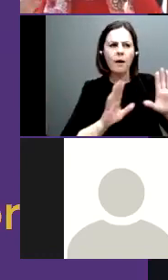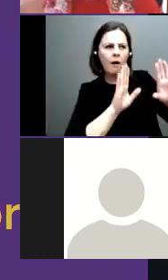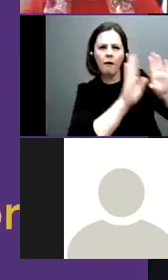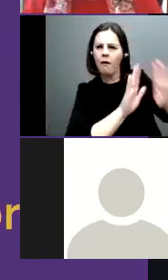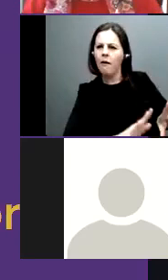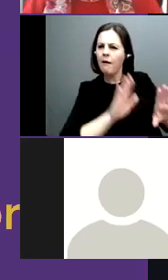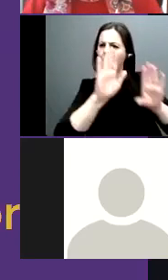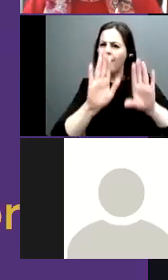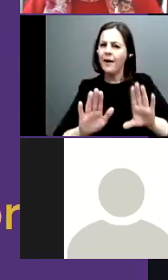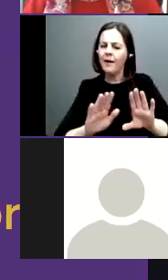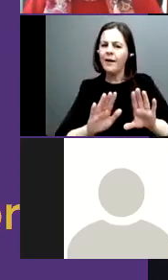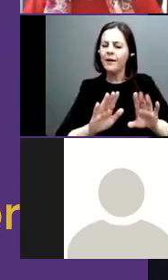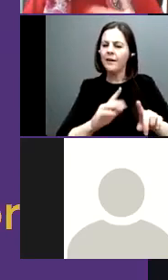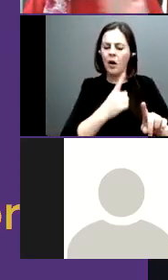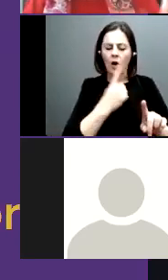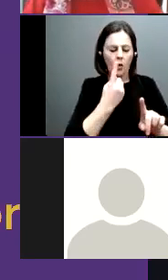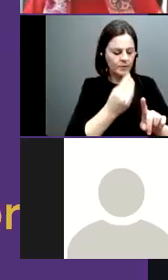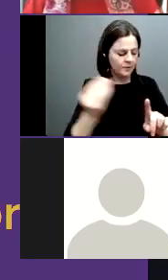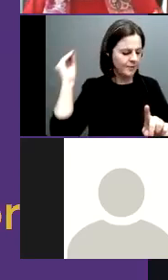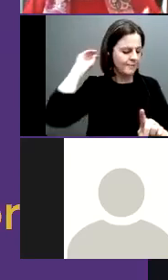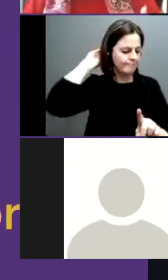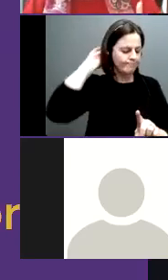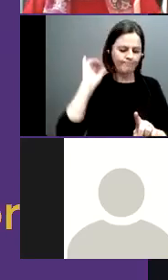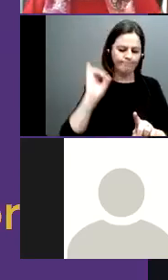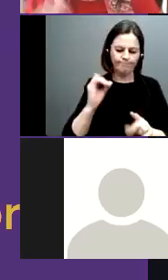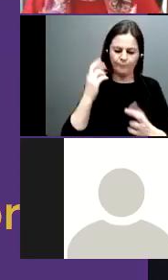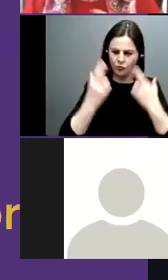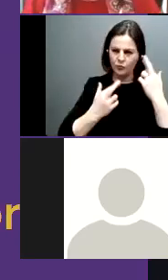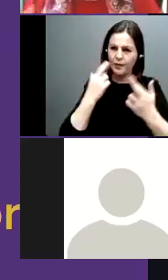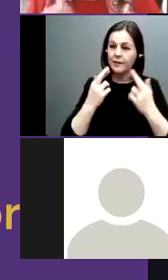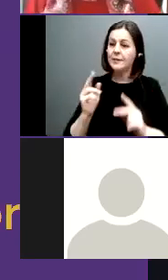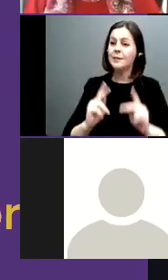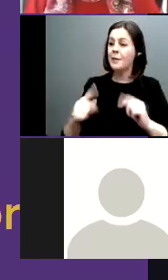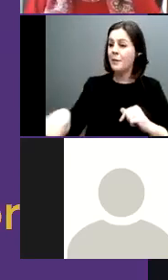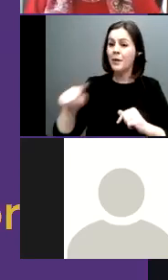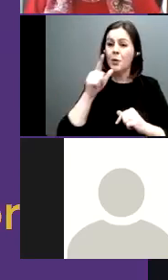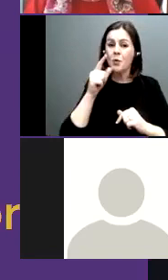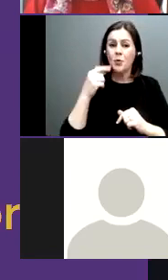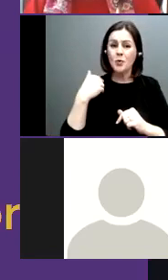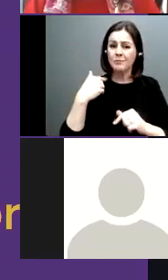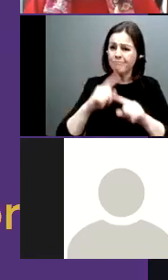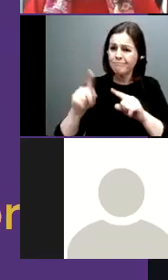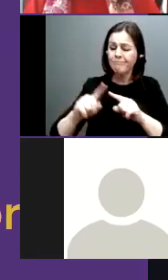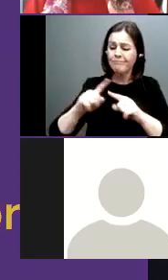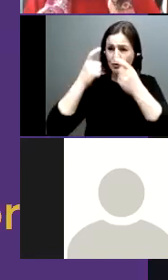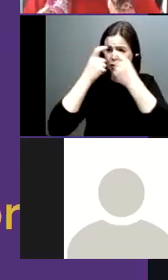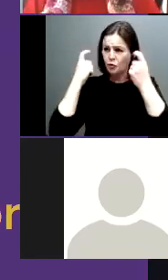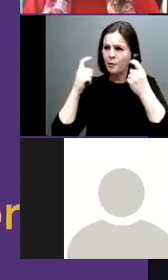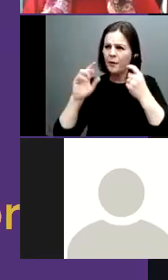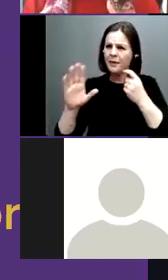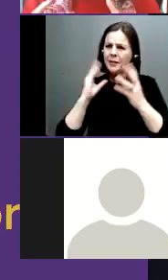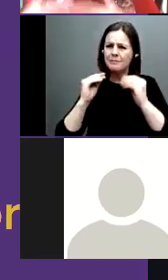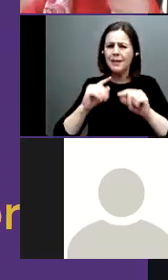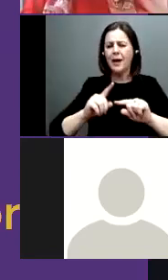the different layers and the different experiences that folks might come in with. So even thinking